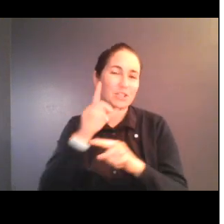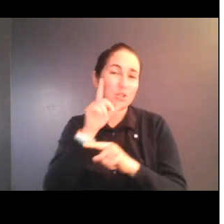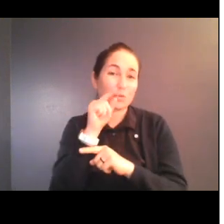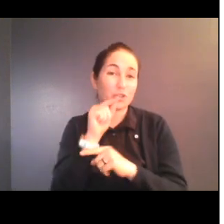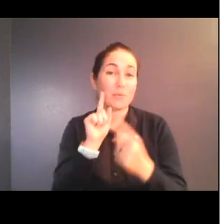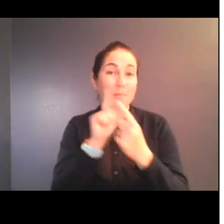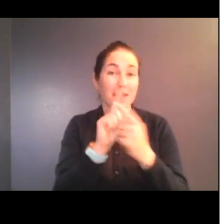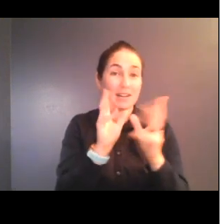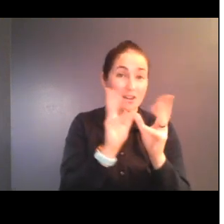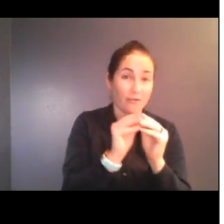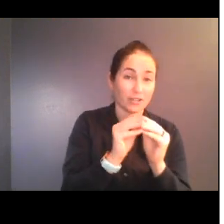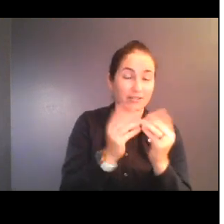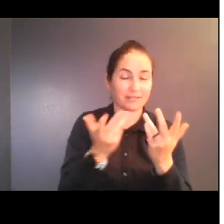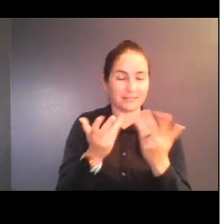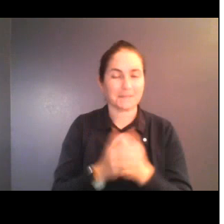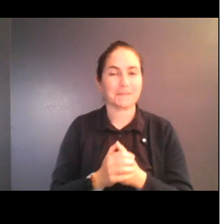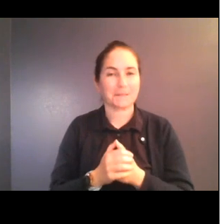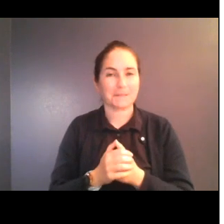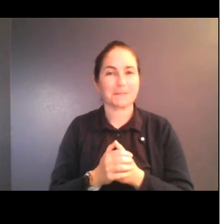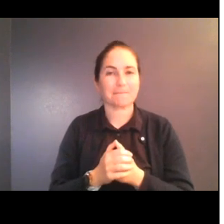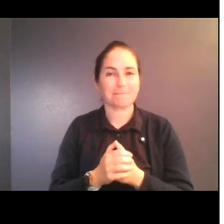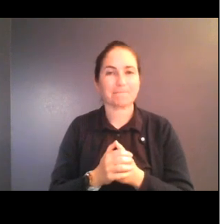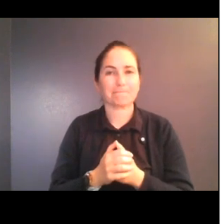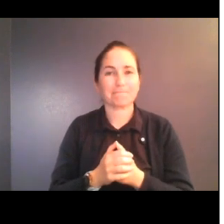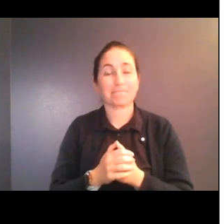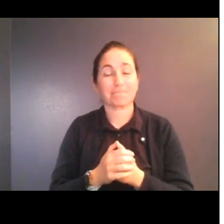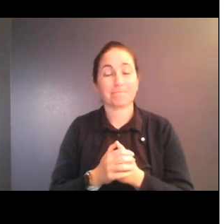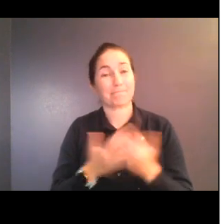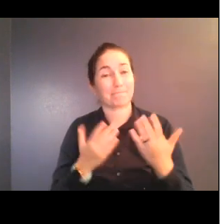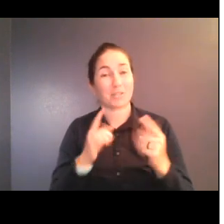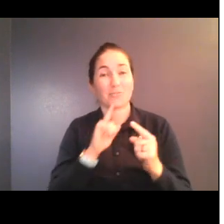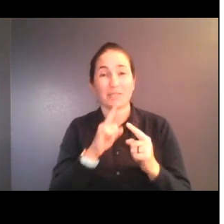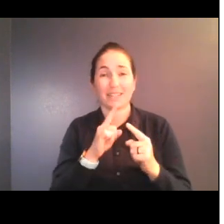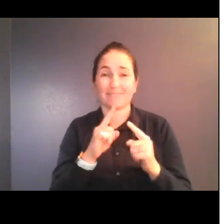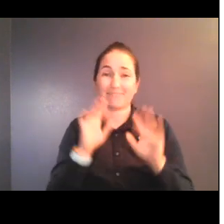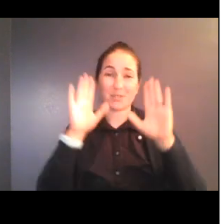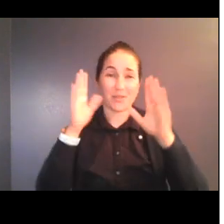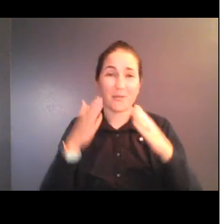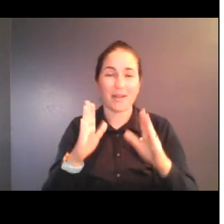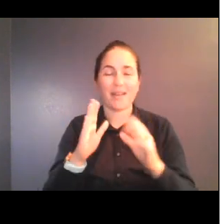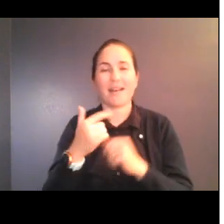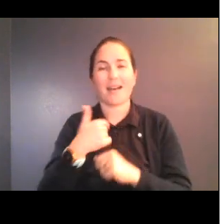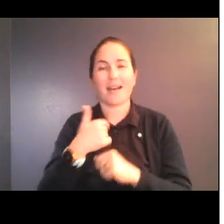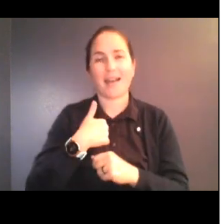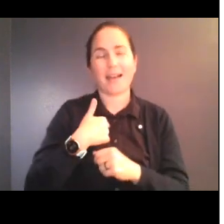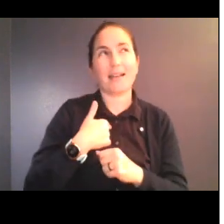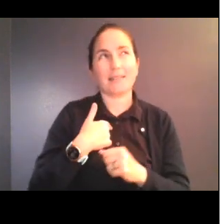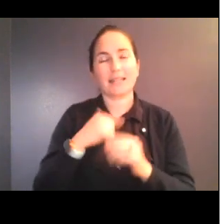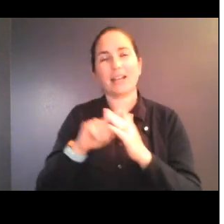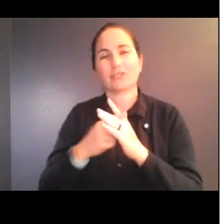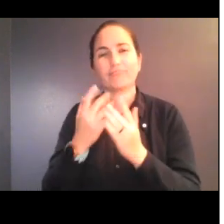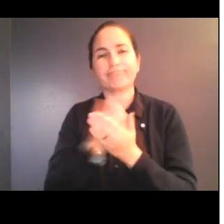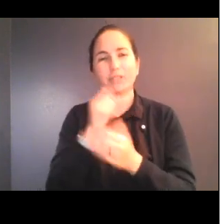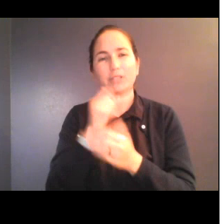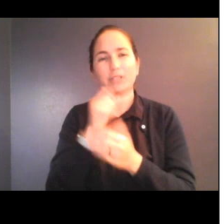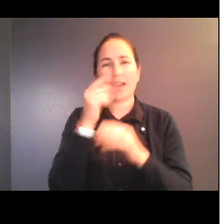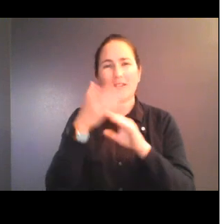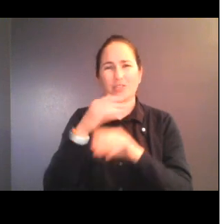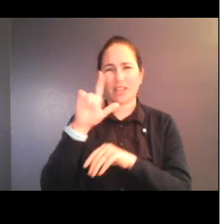at a conference. But it's just a really great way. I actually started using Twitter after LSA